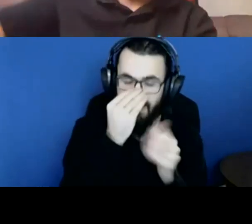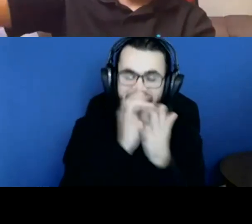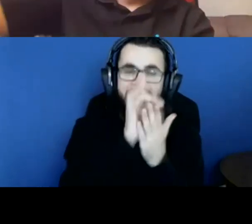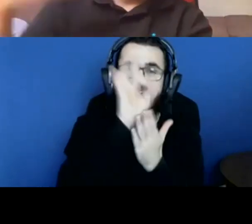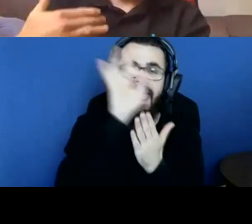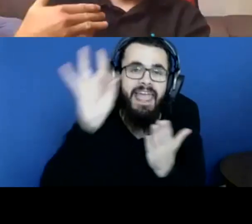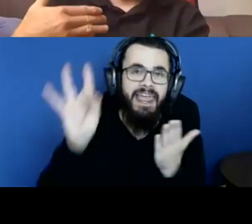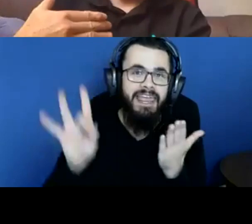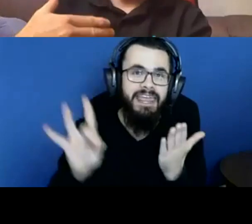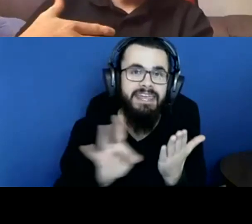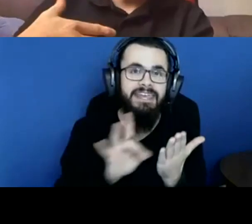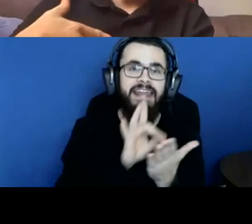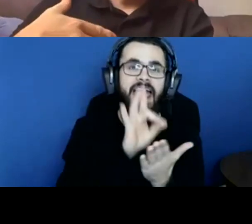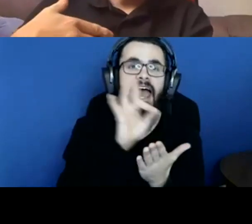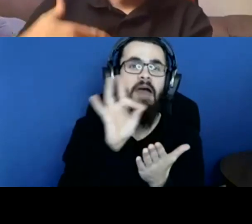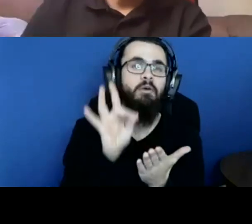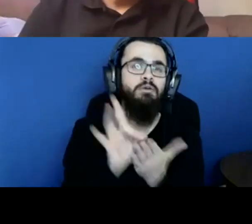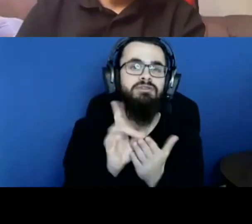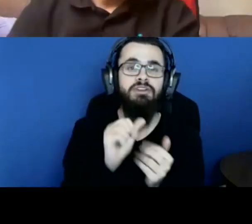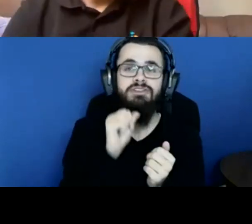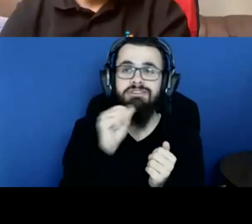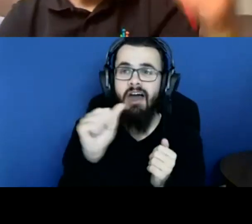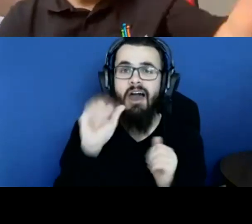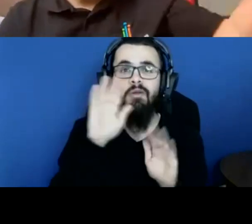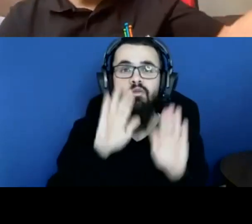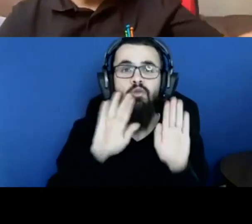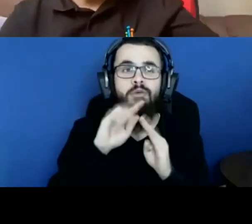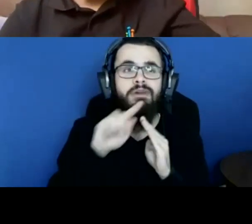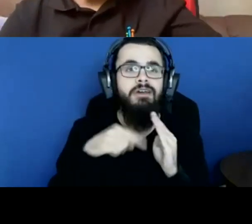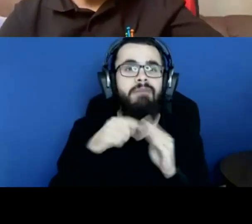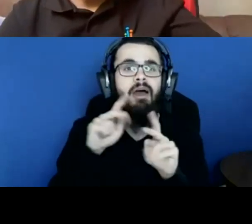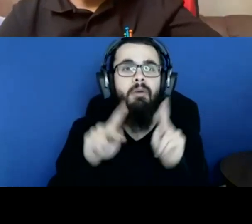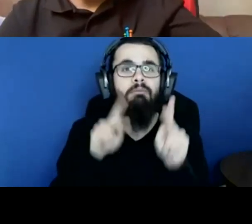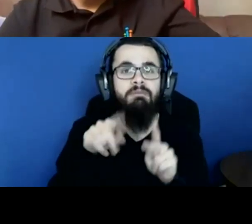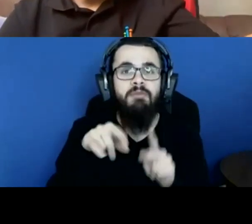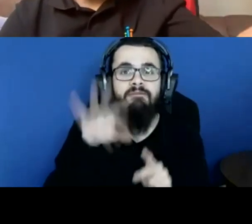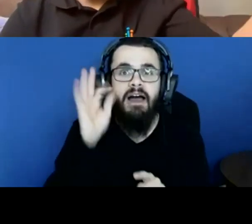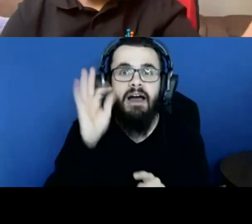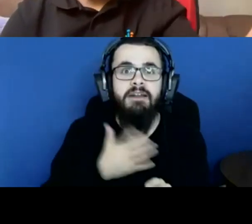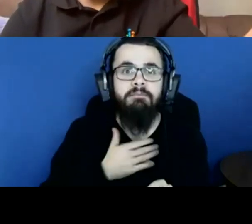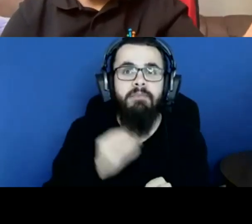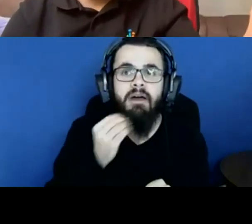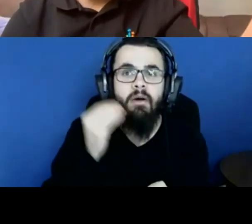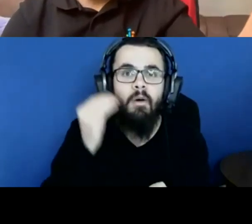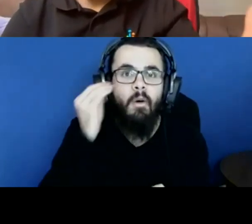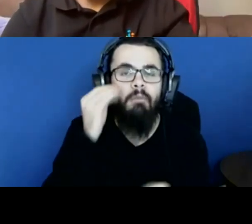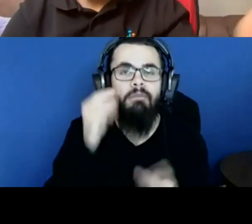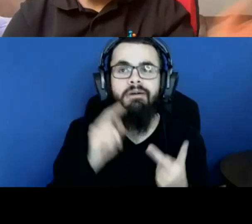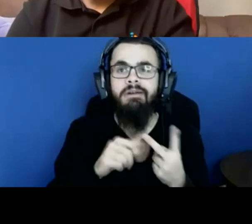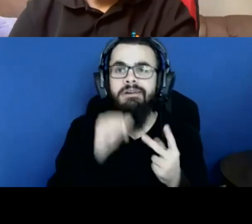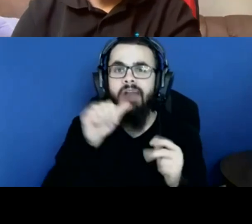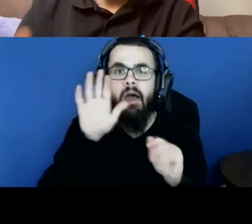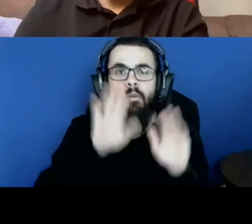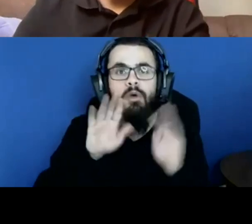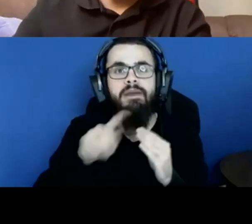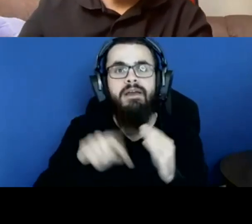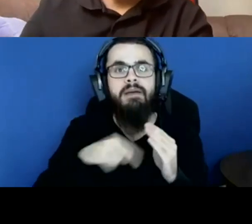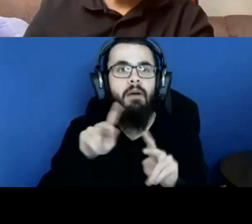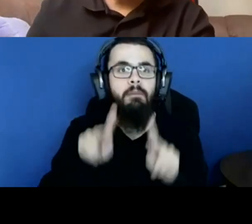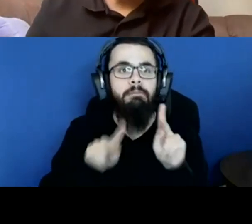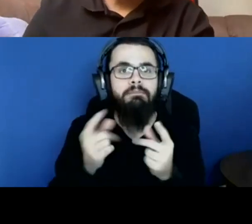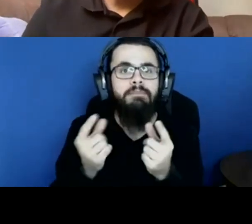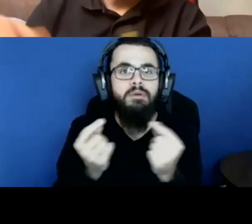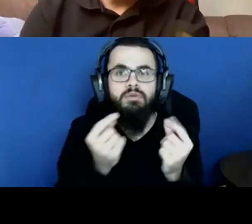worrying about people going to find me where I live, and not worrying about different things because I had that extra eye, I had that